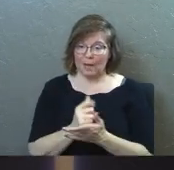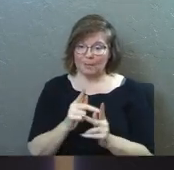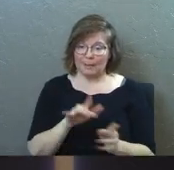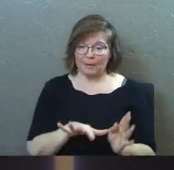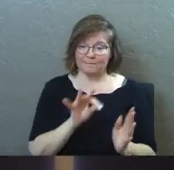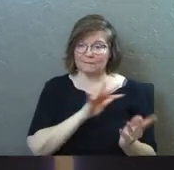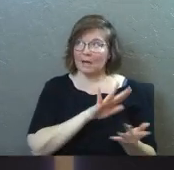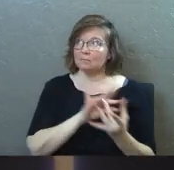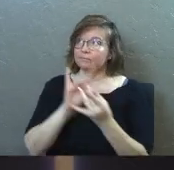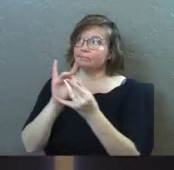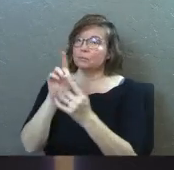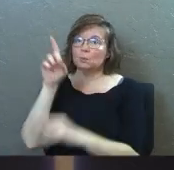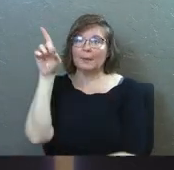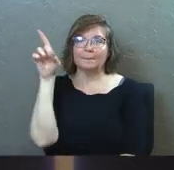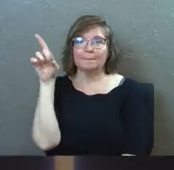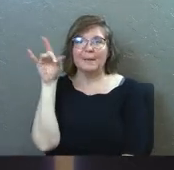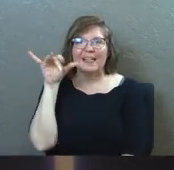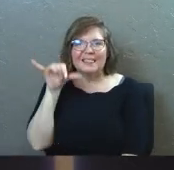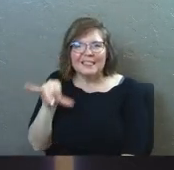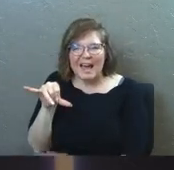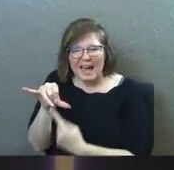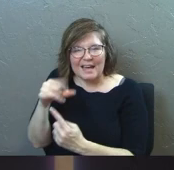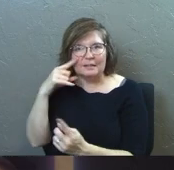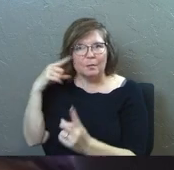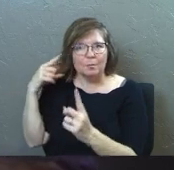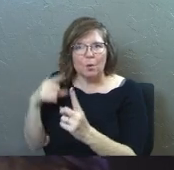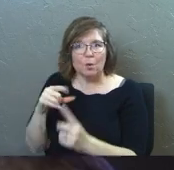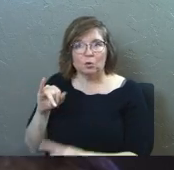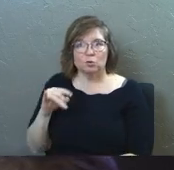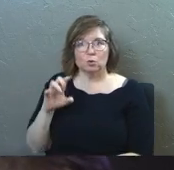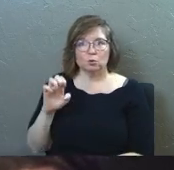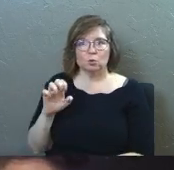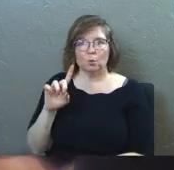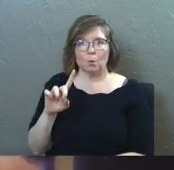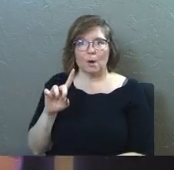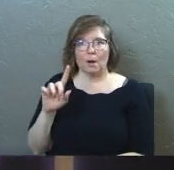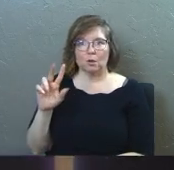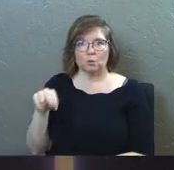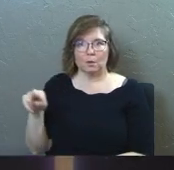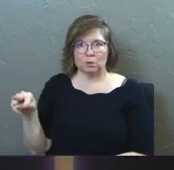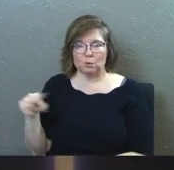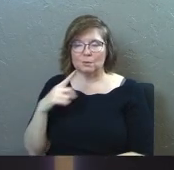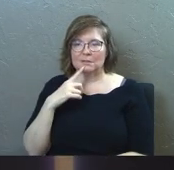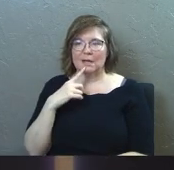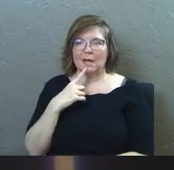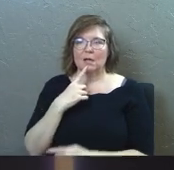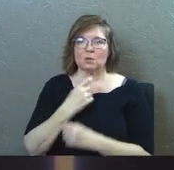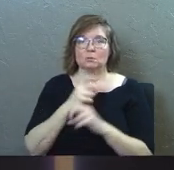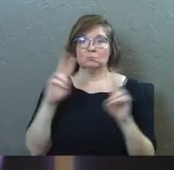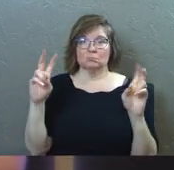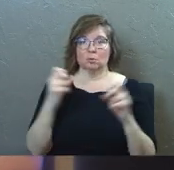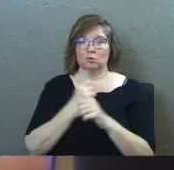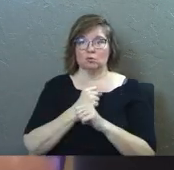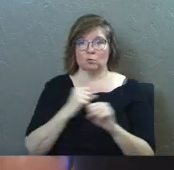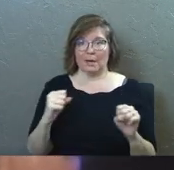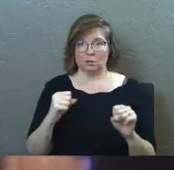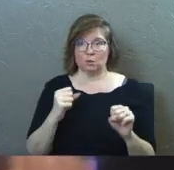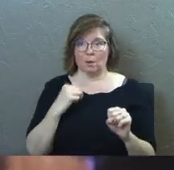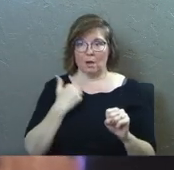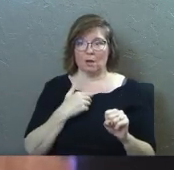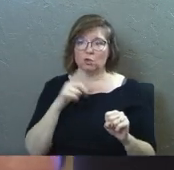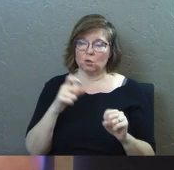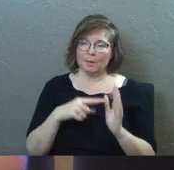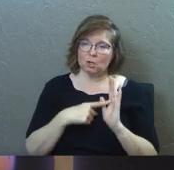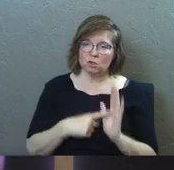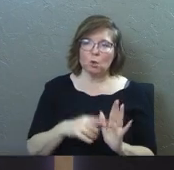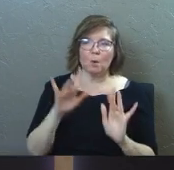him. Amen. That's the point. So Jude 1:22 says, rescue others. And you must show mercy to